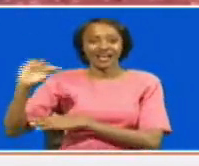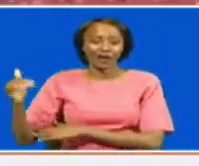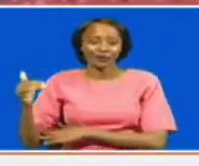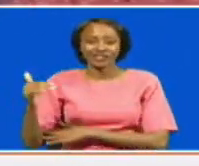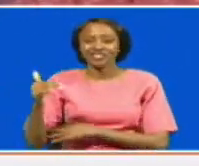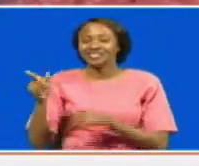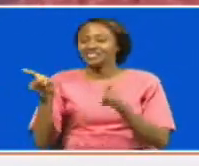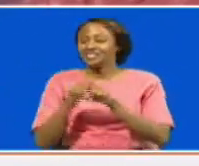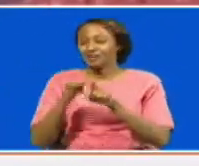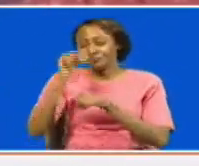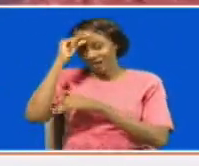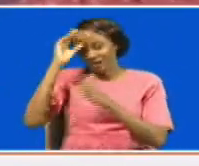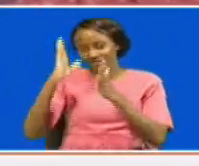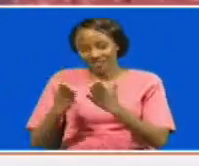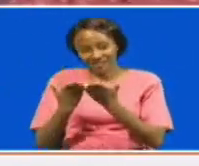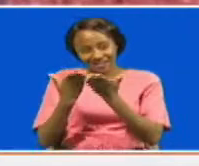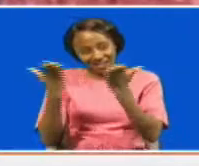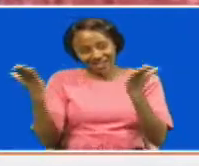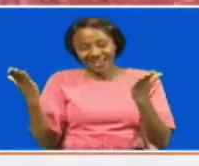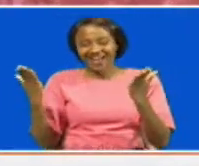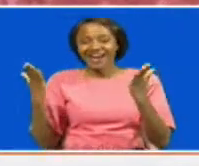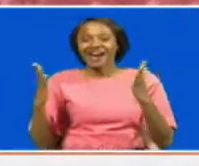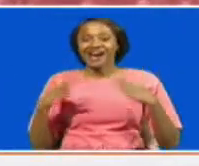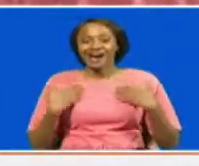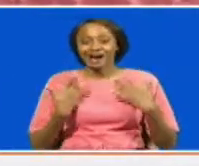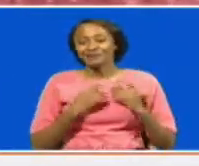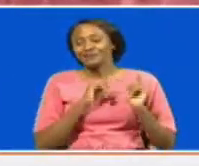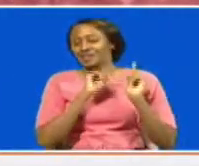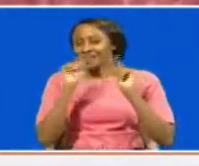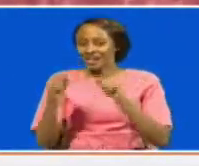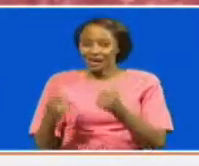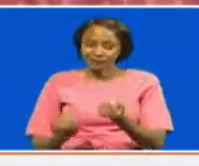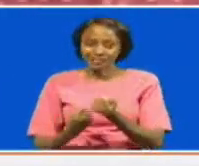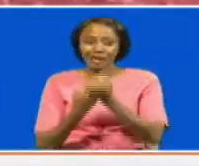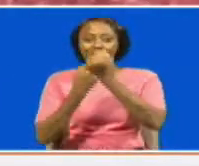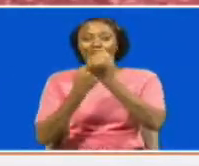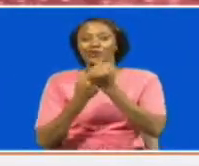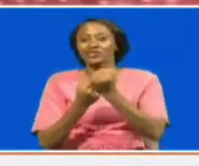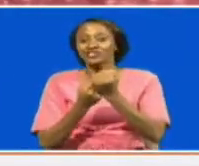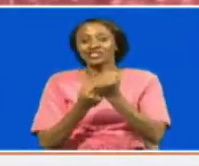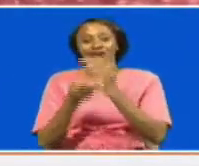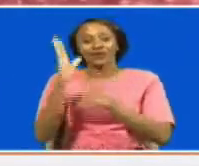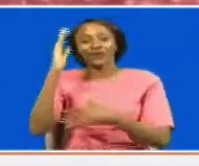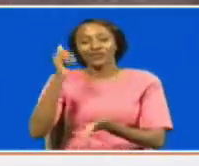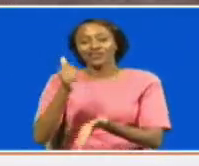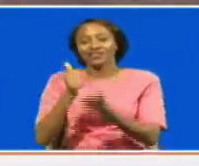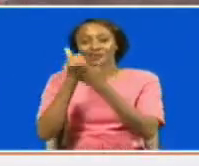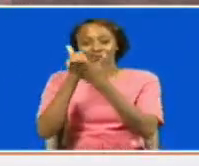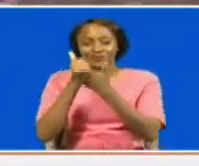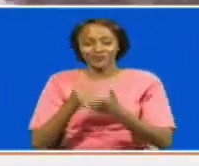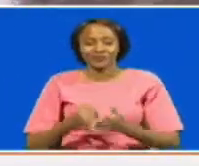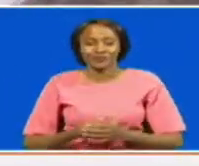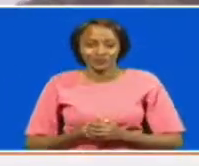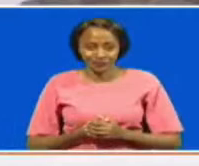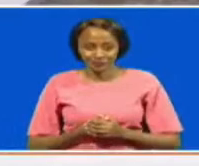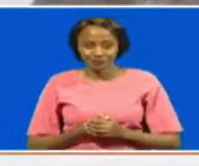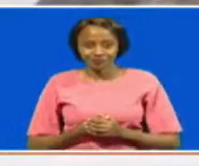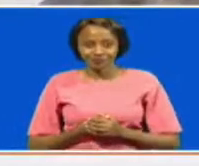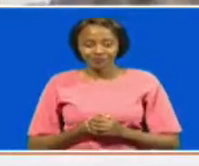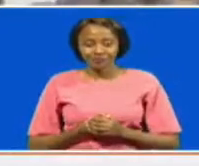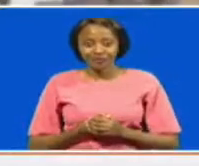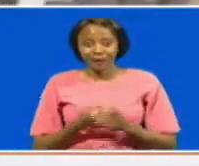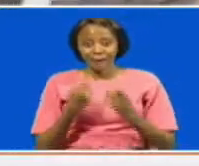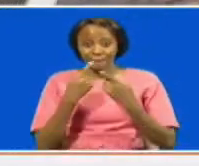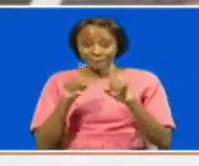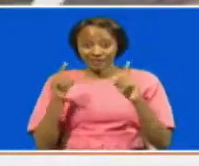bless him. Today we are here and we will continue to be here and supporting you, inshallah ta'ala, till you guys go back to your places. Dadaab and Madagascar are the two